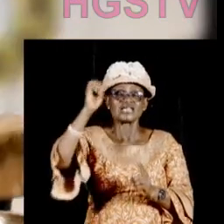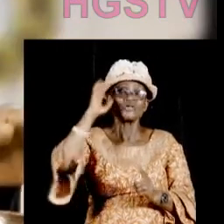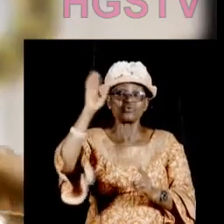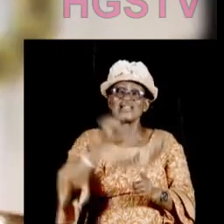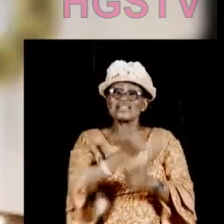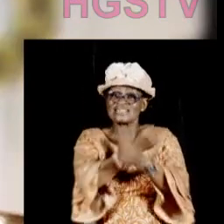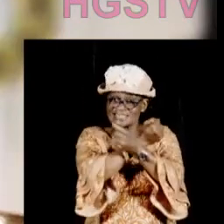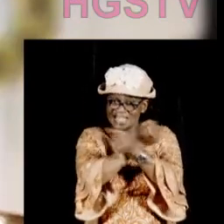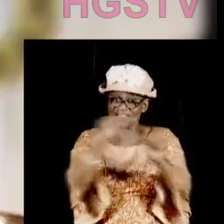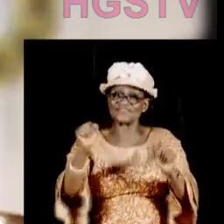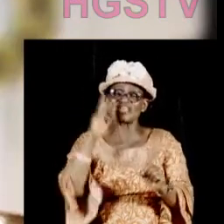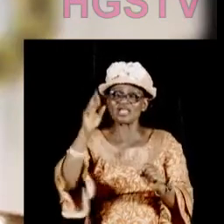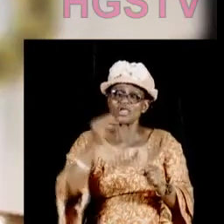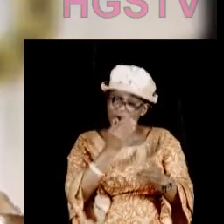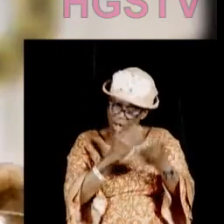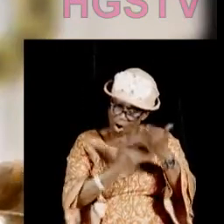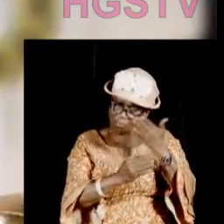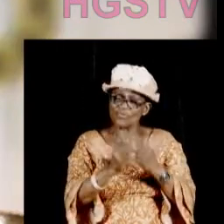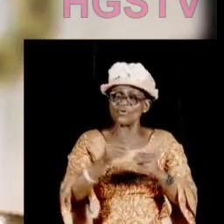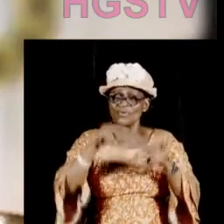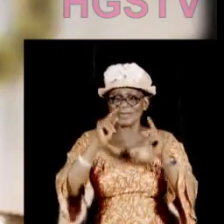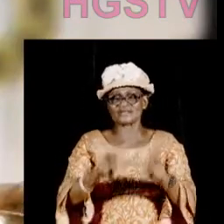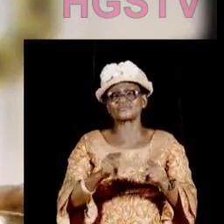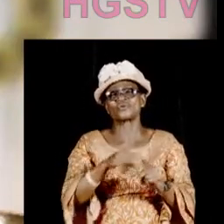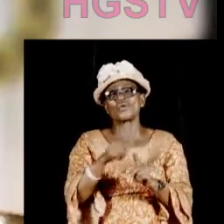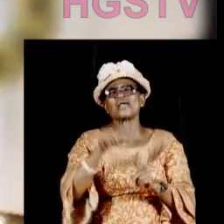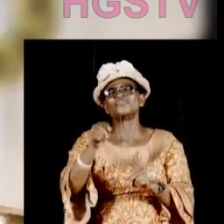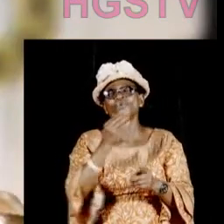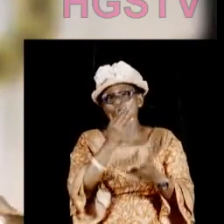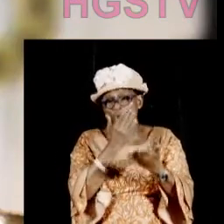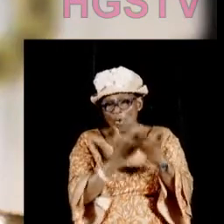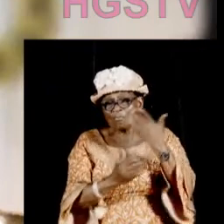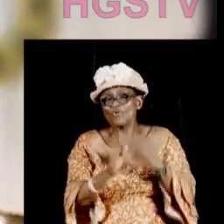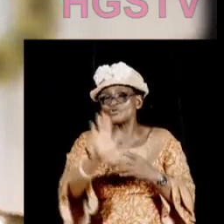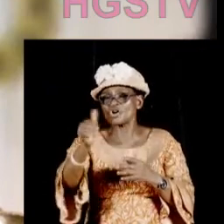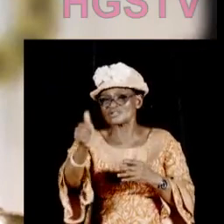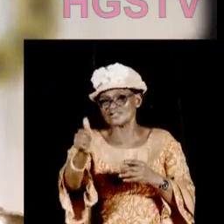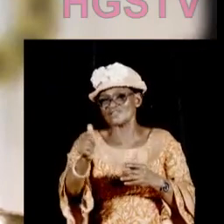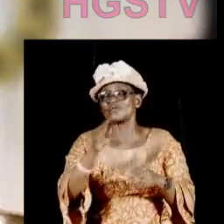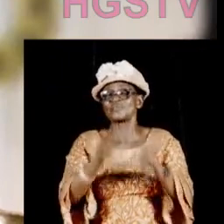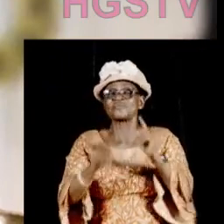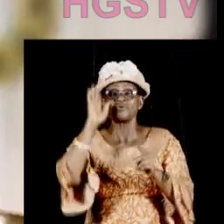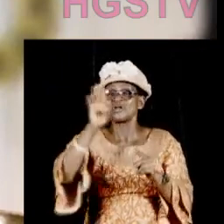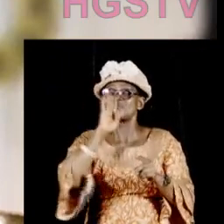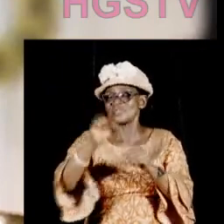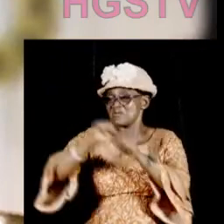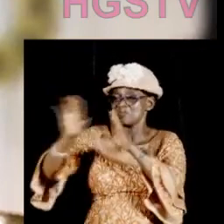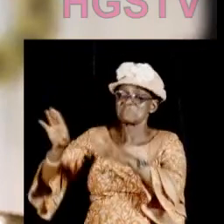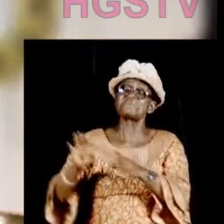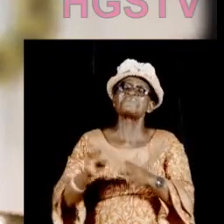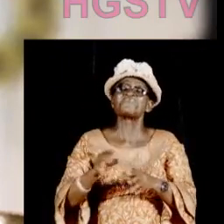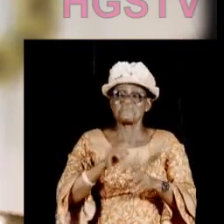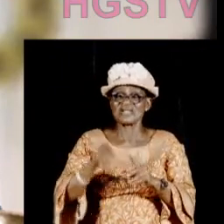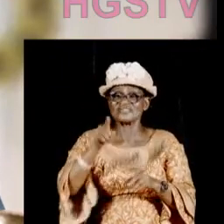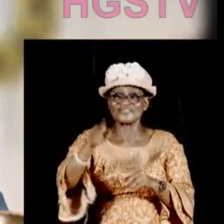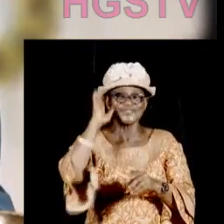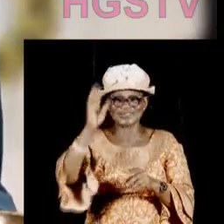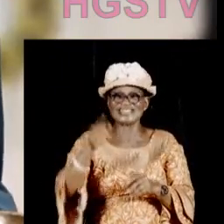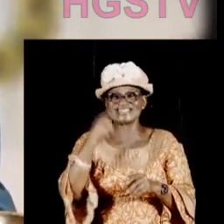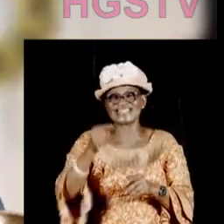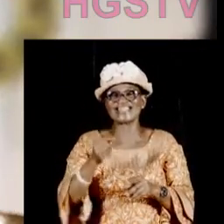When you humble yourself, people may be cast down, but you will be saying there is a lifting, there is a